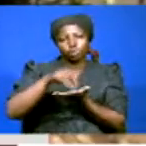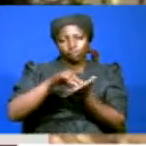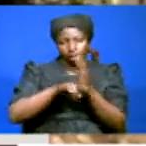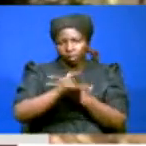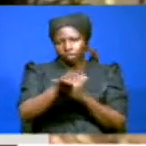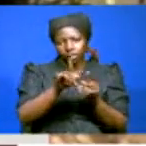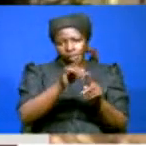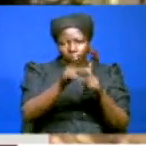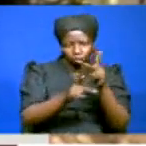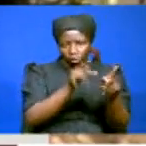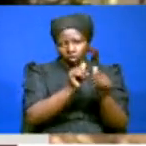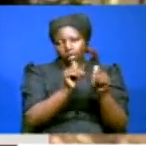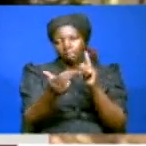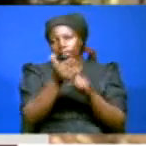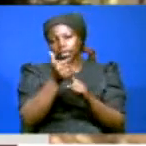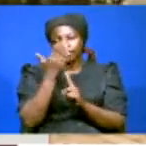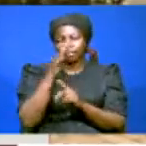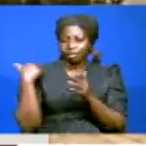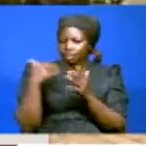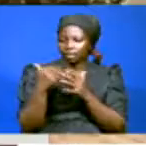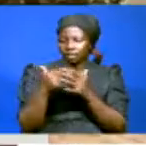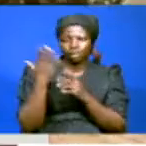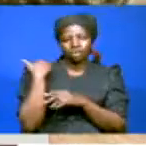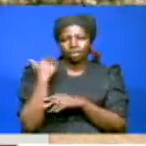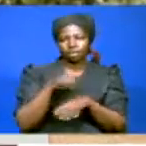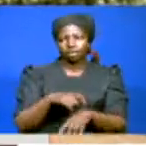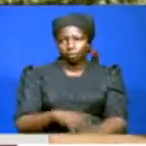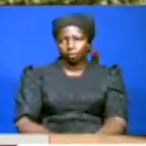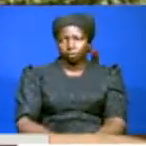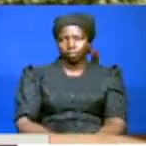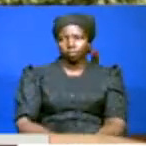progress that has been realized since the last IBEC. Andrew Carroll for Lunchtime News.